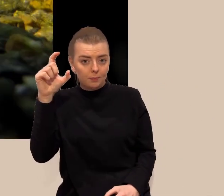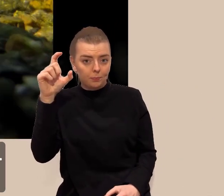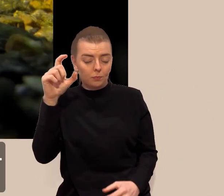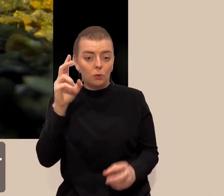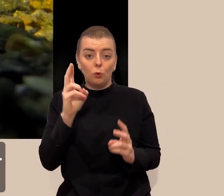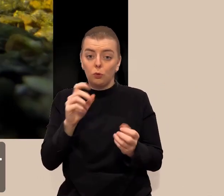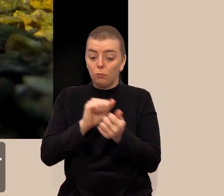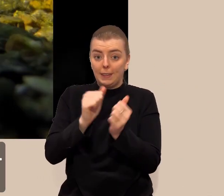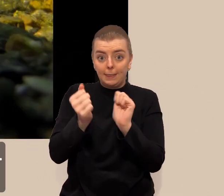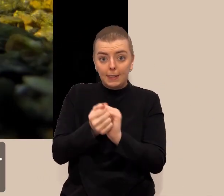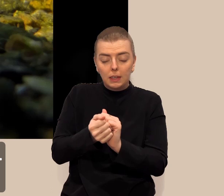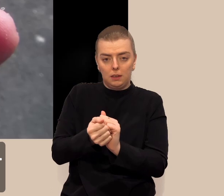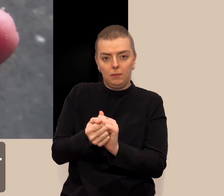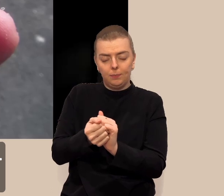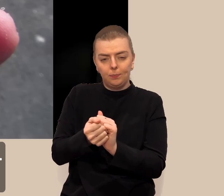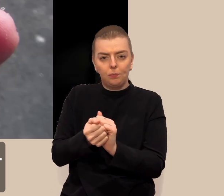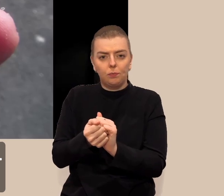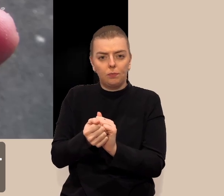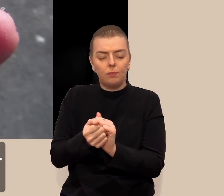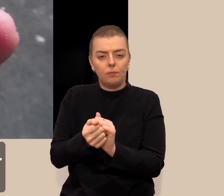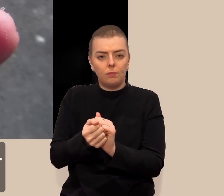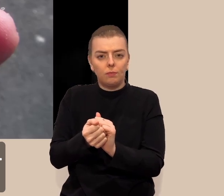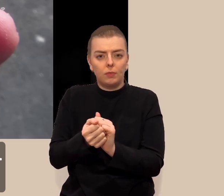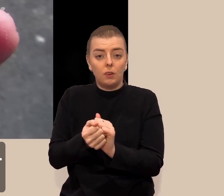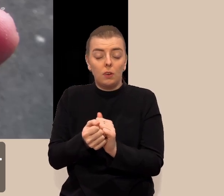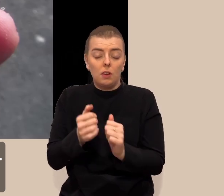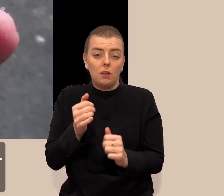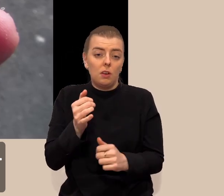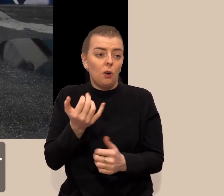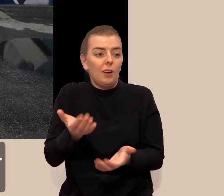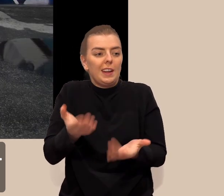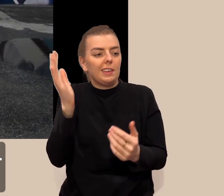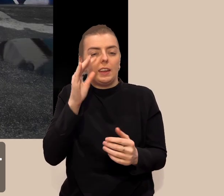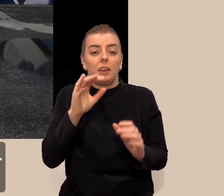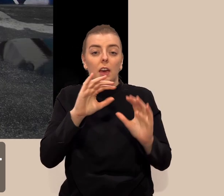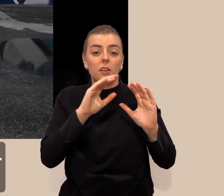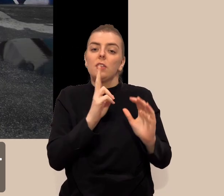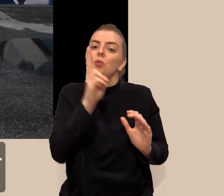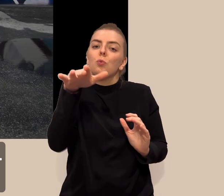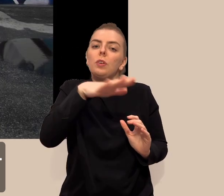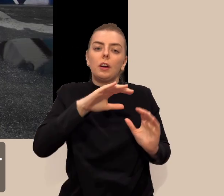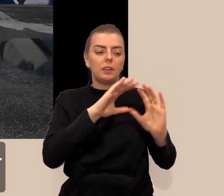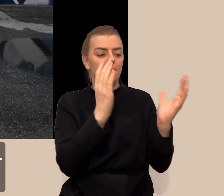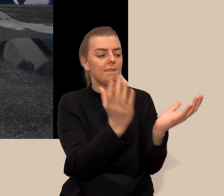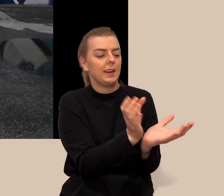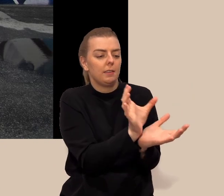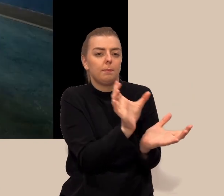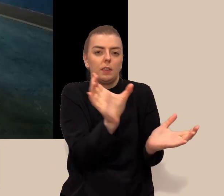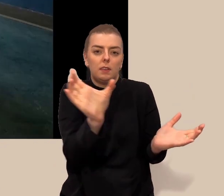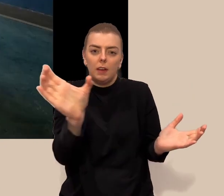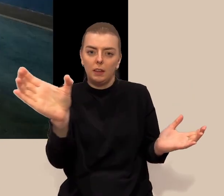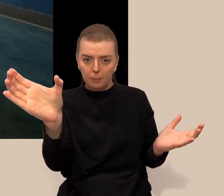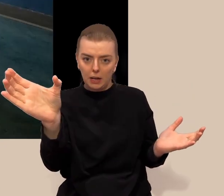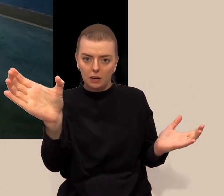But it's been an extremely warm week. But then also it's like the political element as well. And even though it's easy to think we're in the Northern